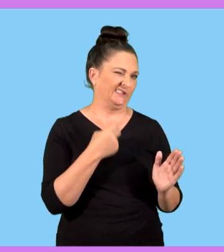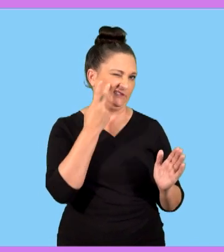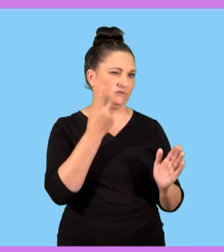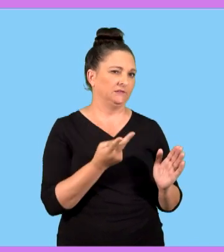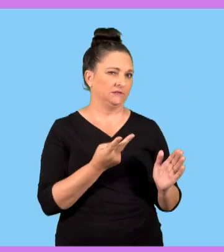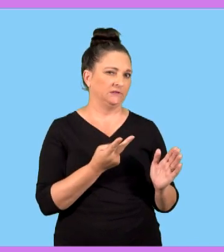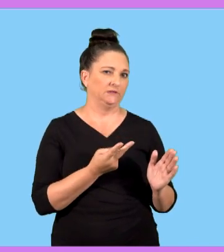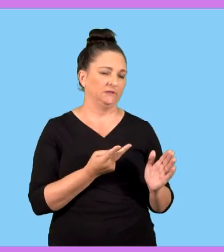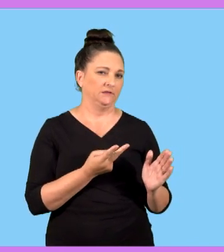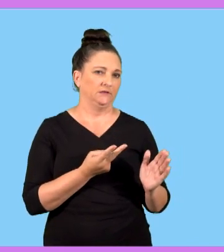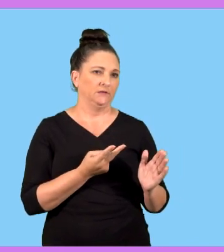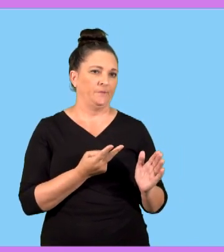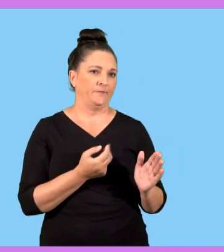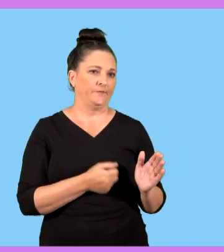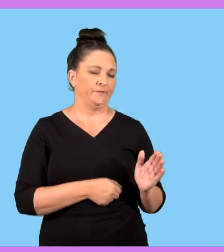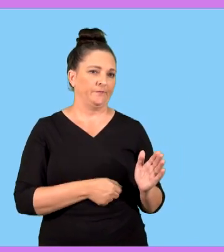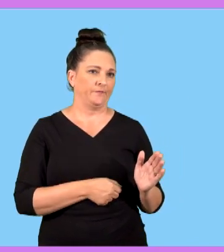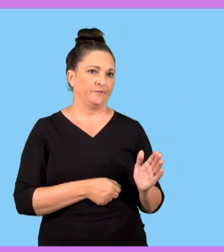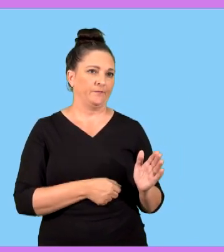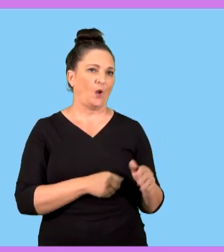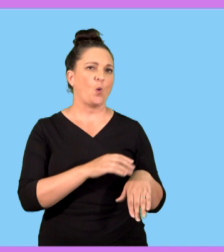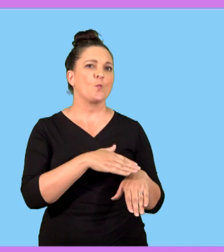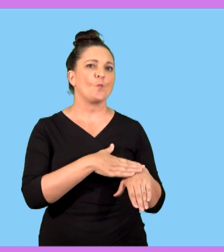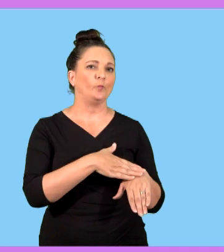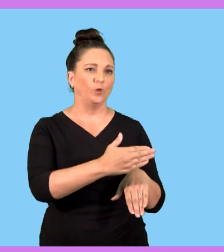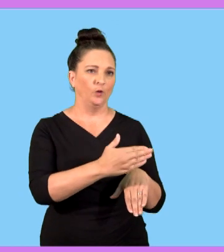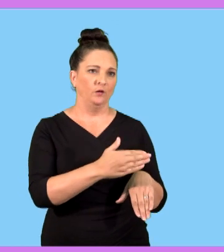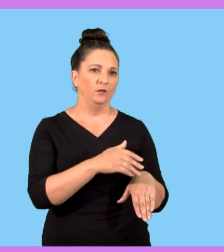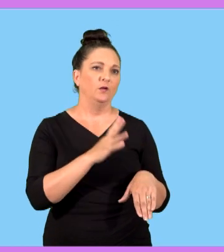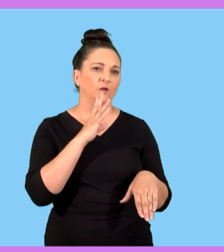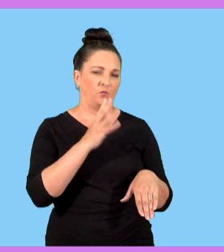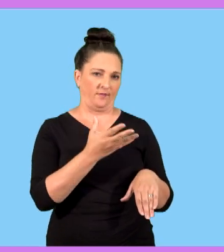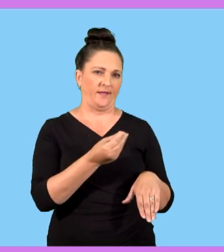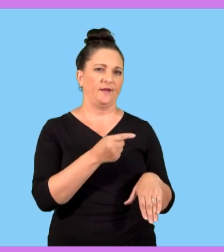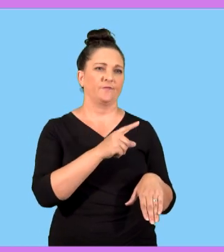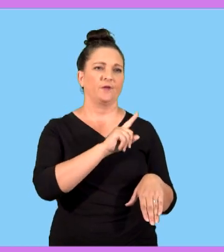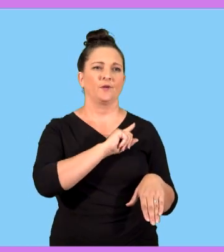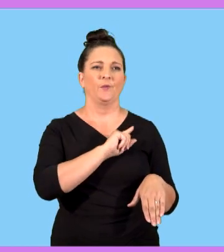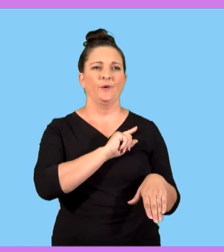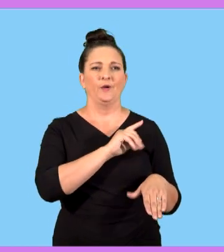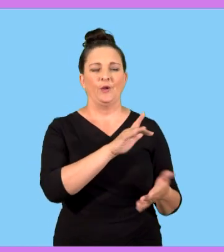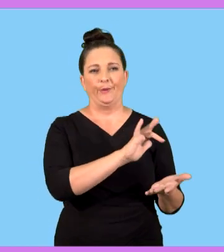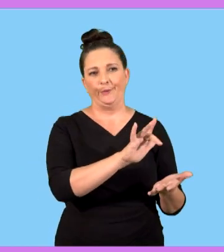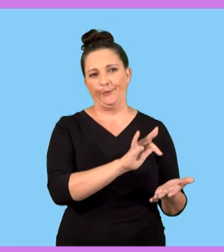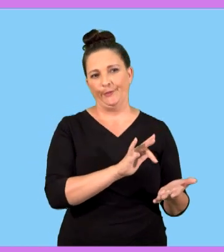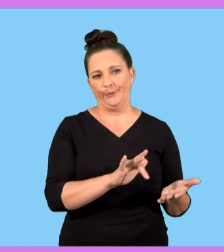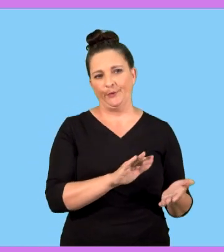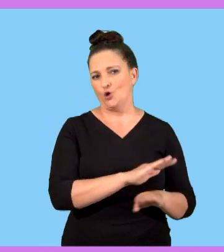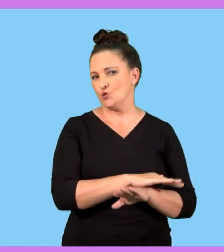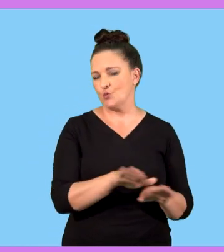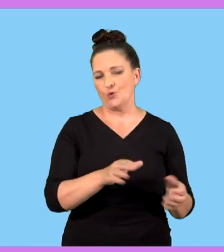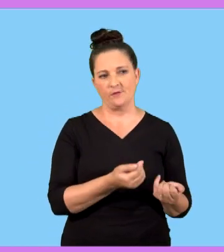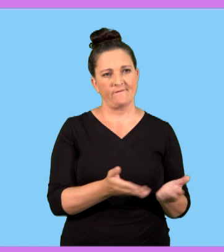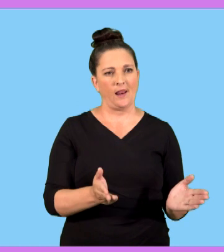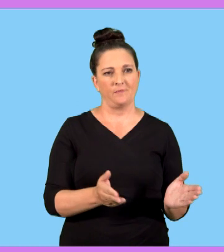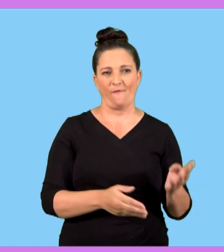can already see this one will have more, because look at the seats that are not available. Here we